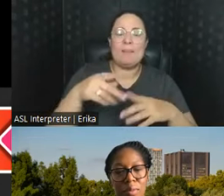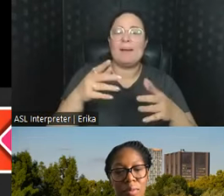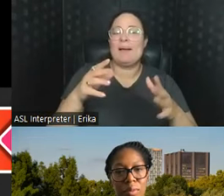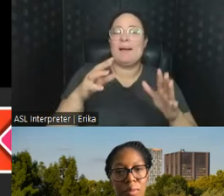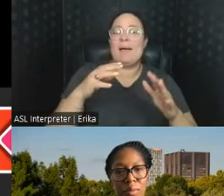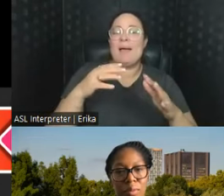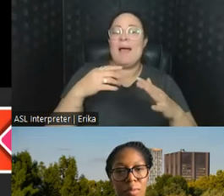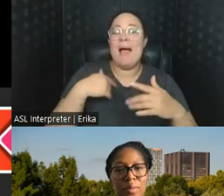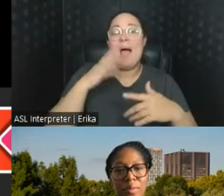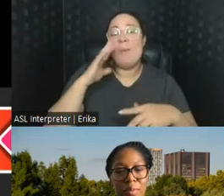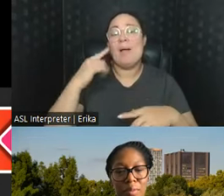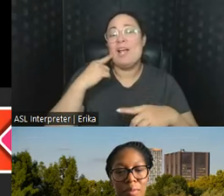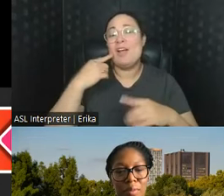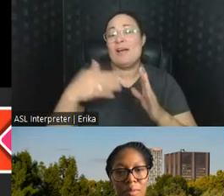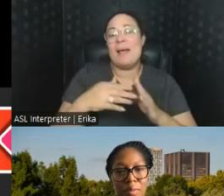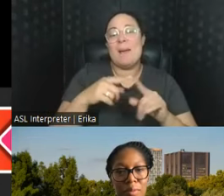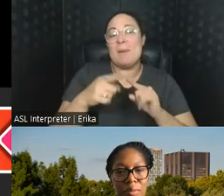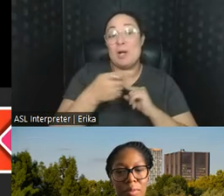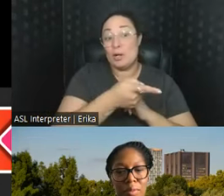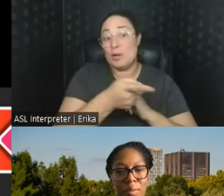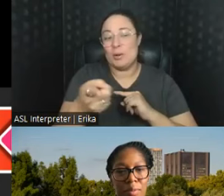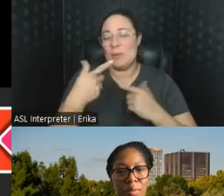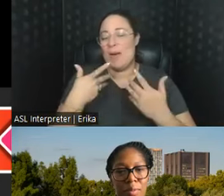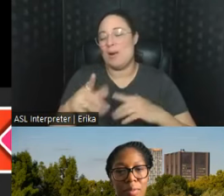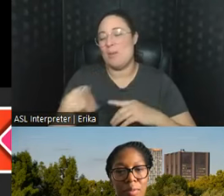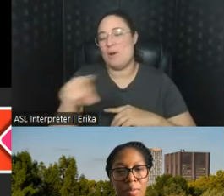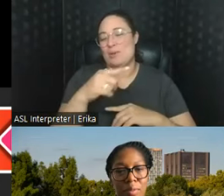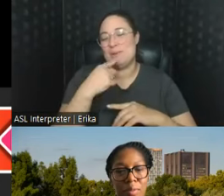you. All right.